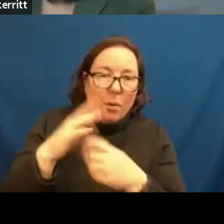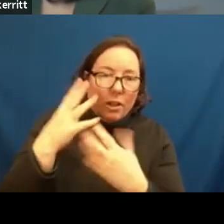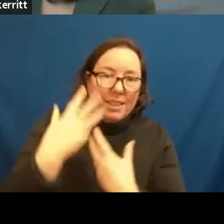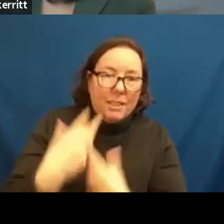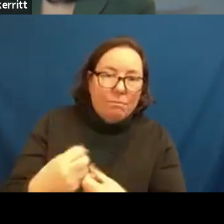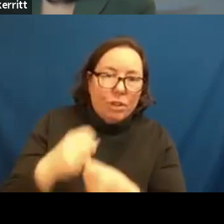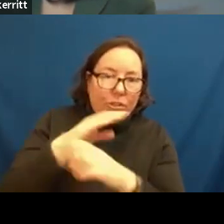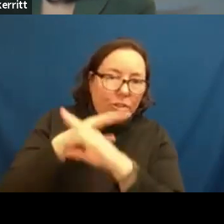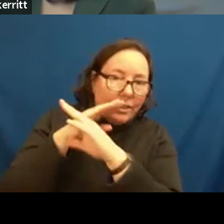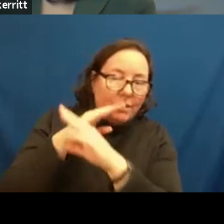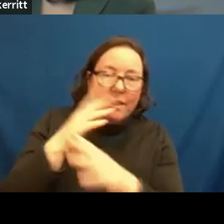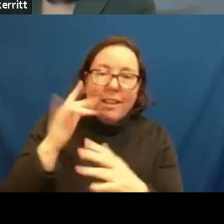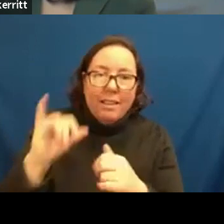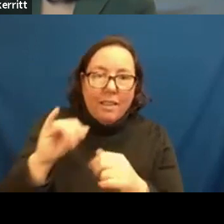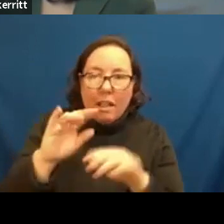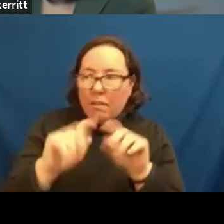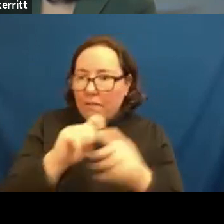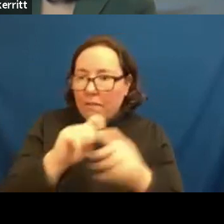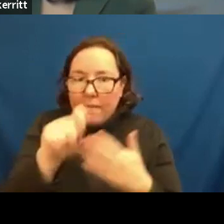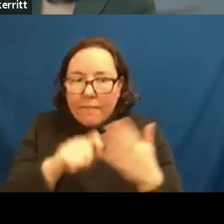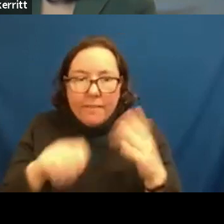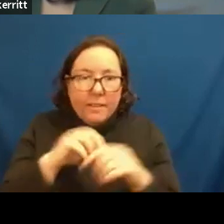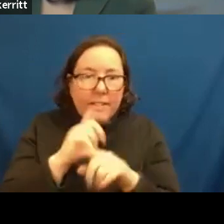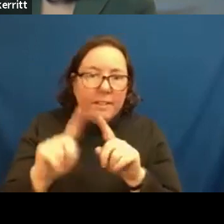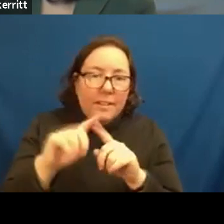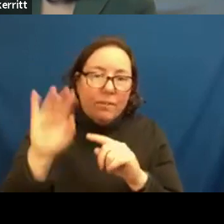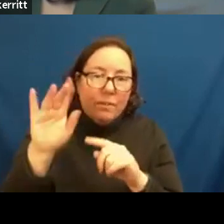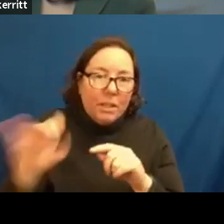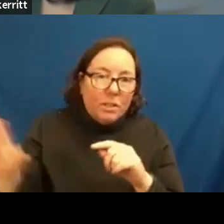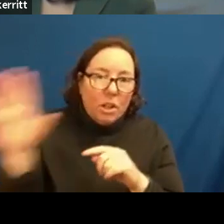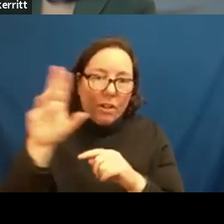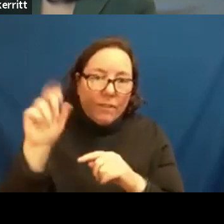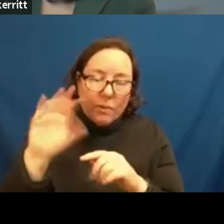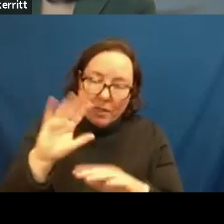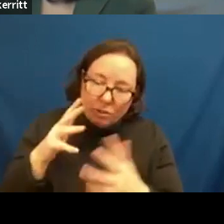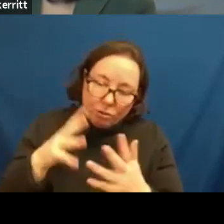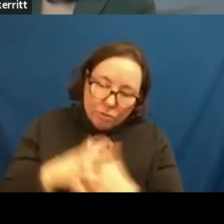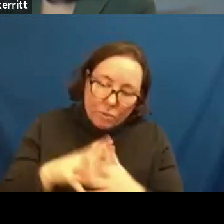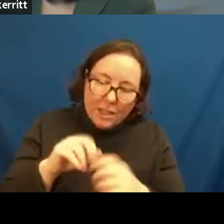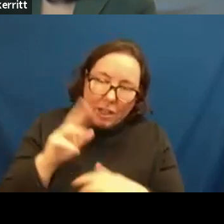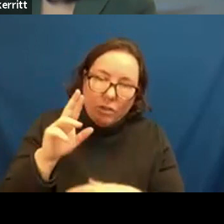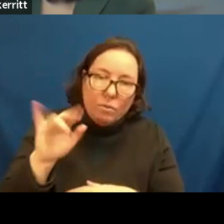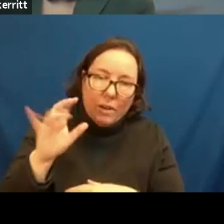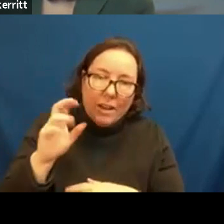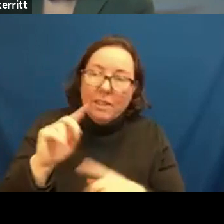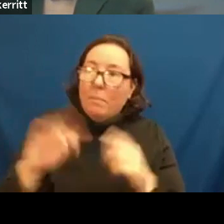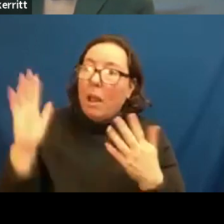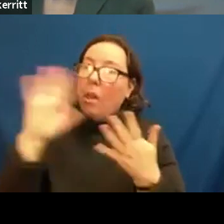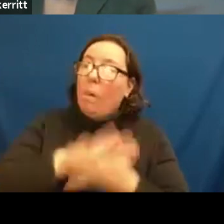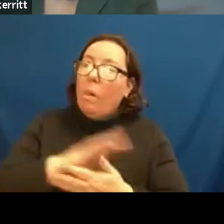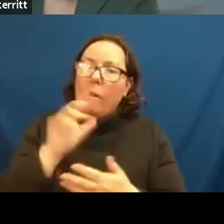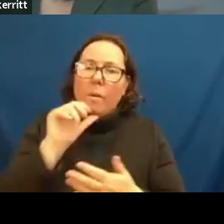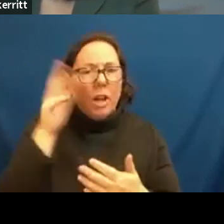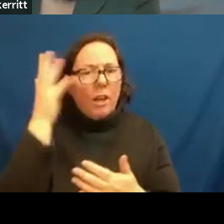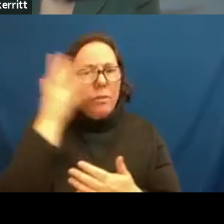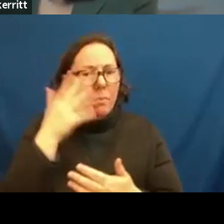methods of voter suppression mapped out in hundreds of bills across the US are rooted in racism, but masked so as not to appear racist. Here today,